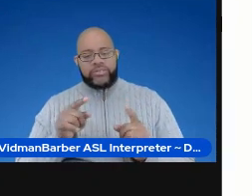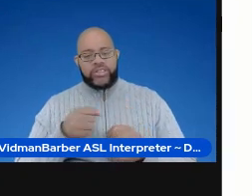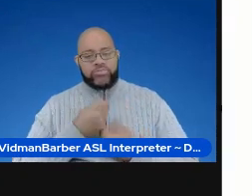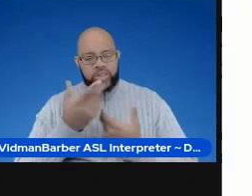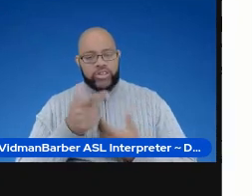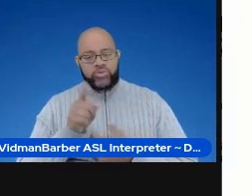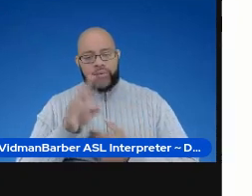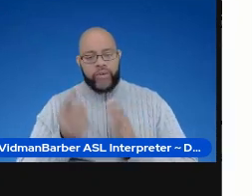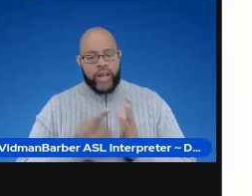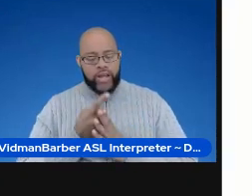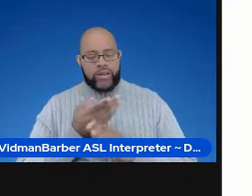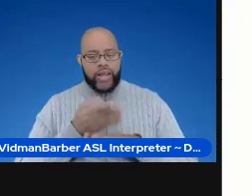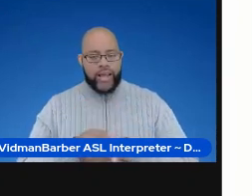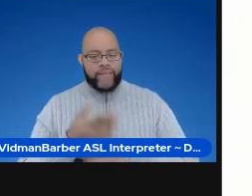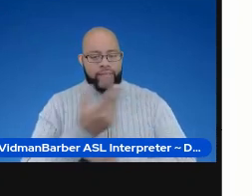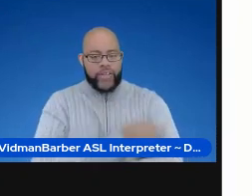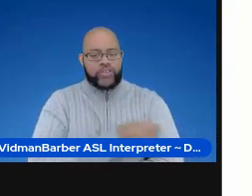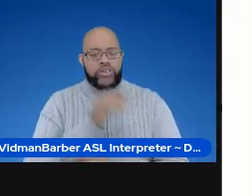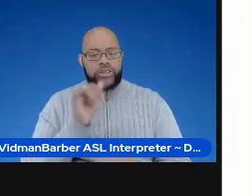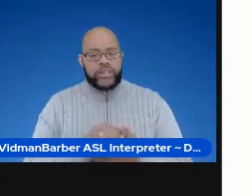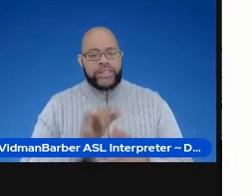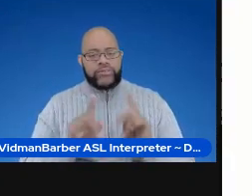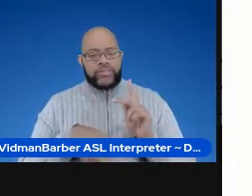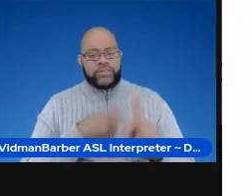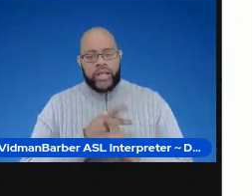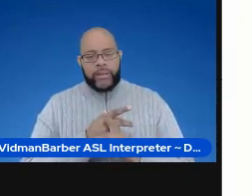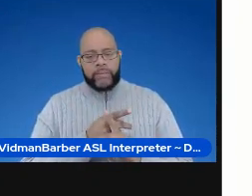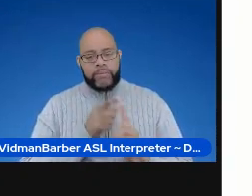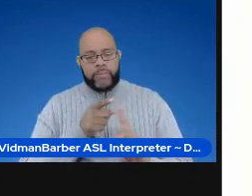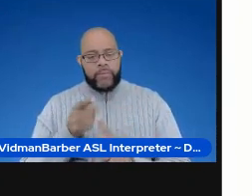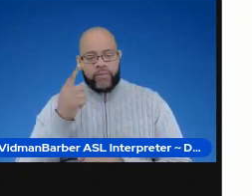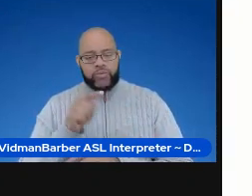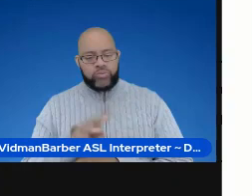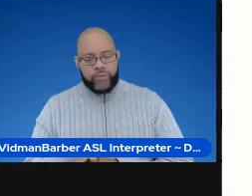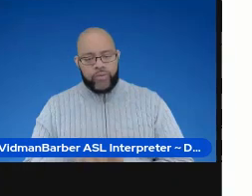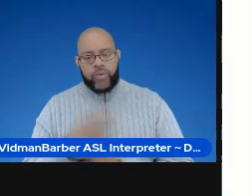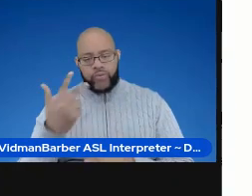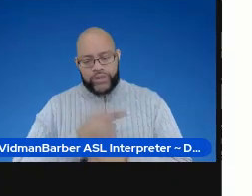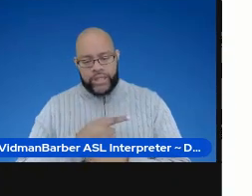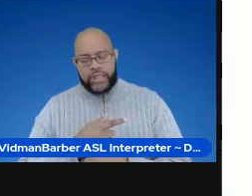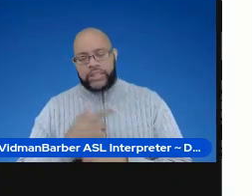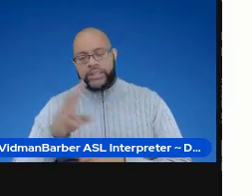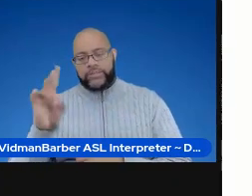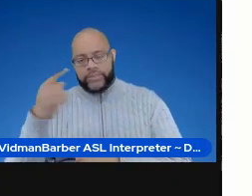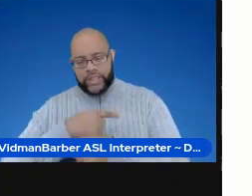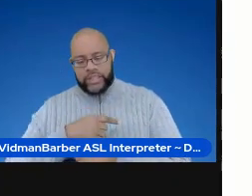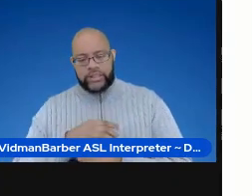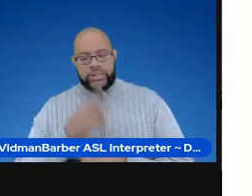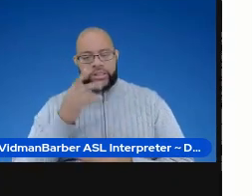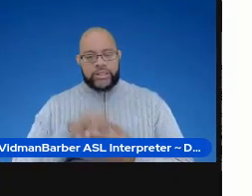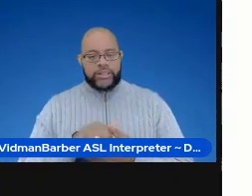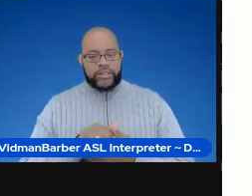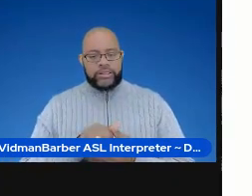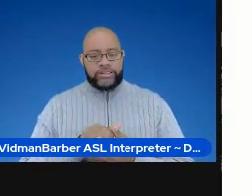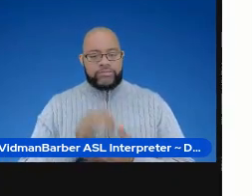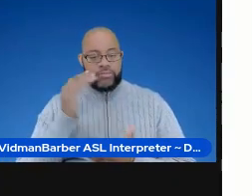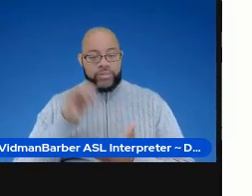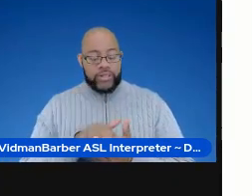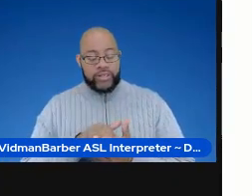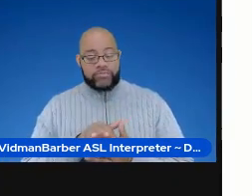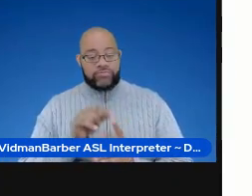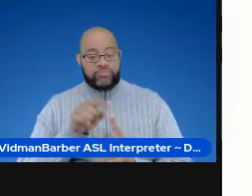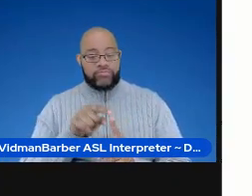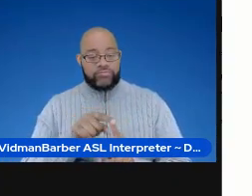24 hours after vaccination. So these are the different time points: 4, 24, 3 days, and 7 days. And you can see, if you're not familiar with volcano plots,